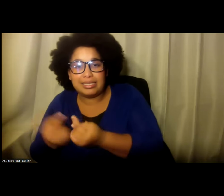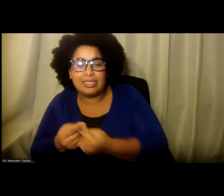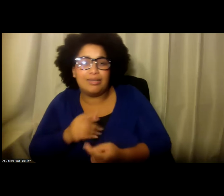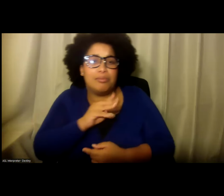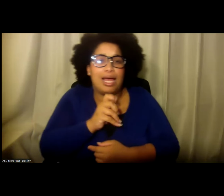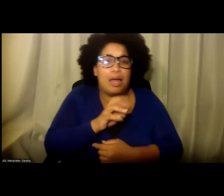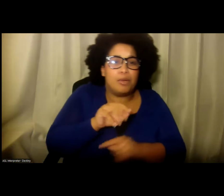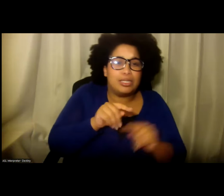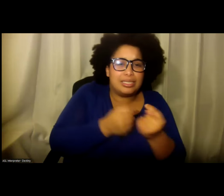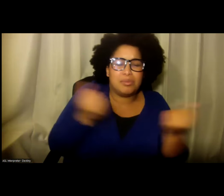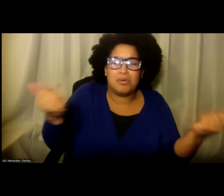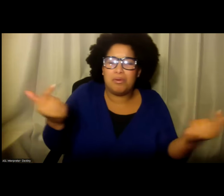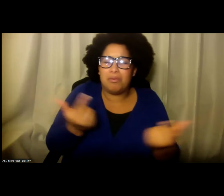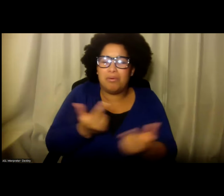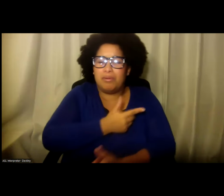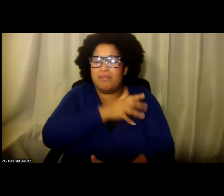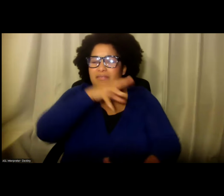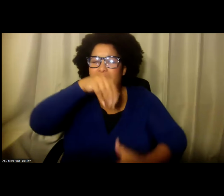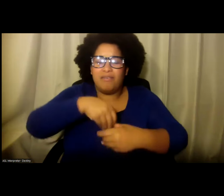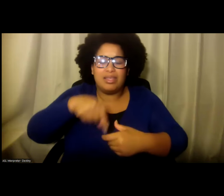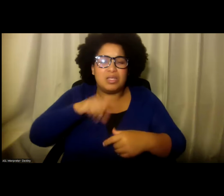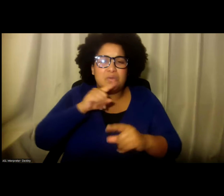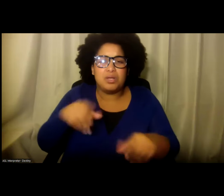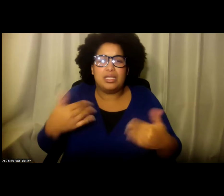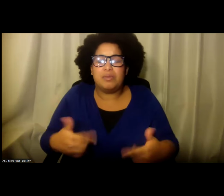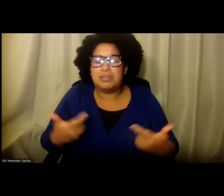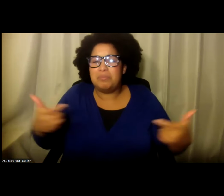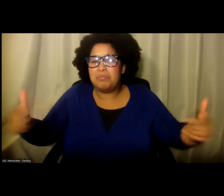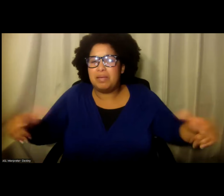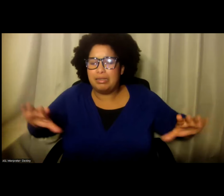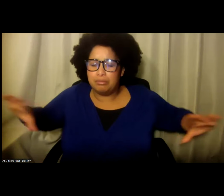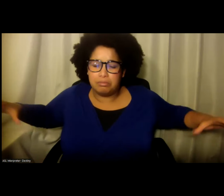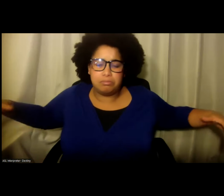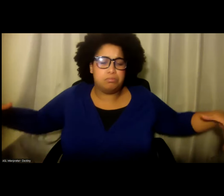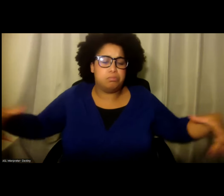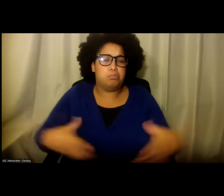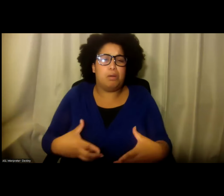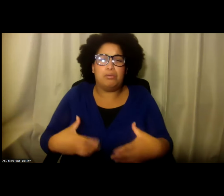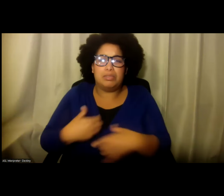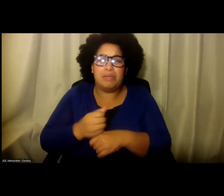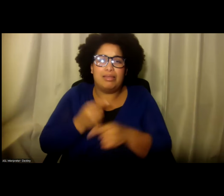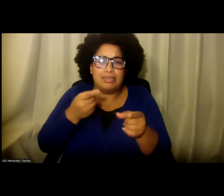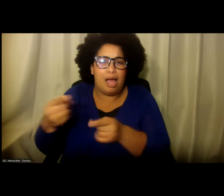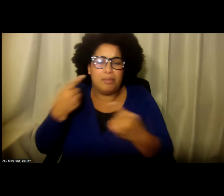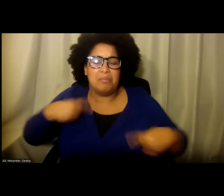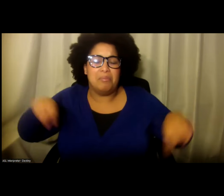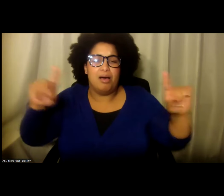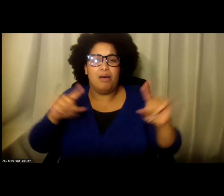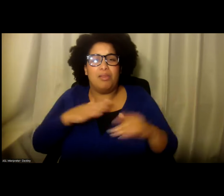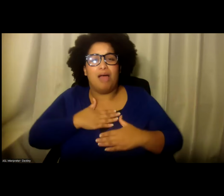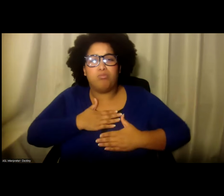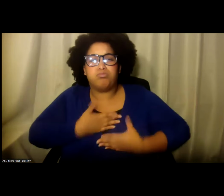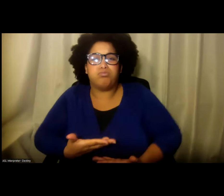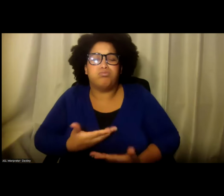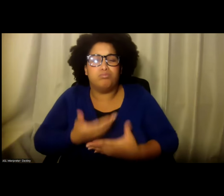and everybody that participated. This was a Herculean lift. But the willingness to share information,